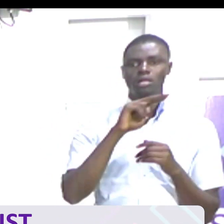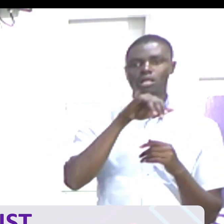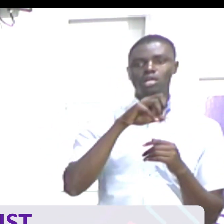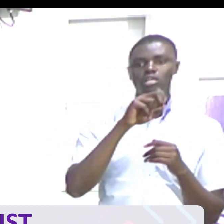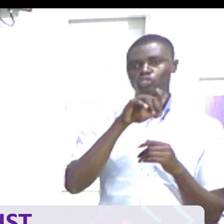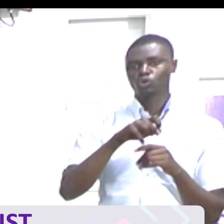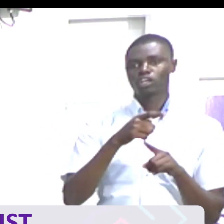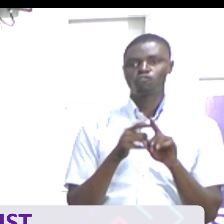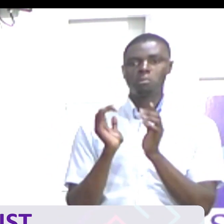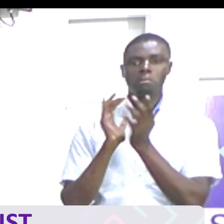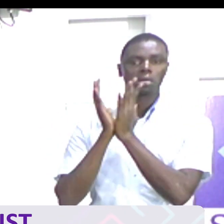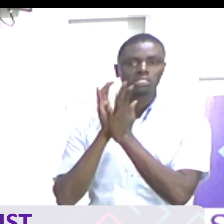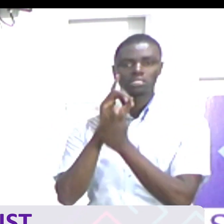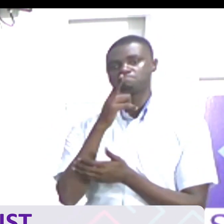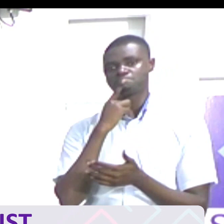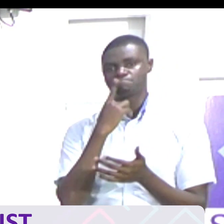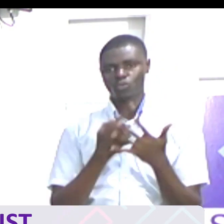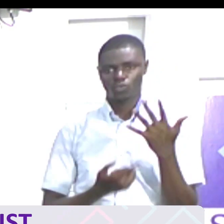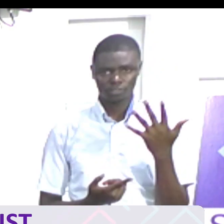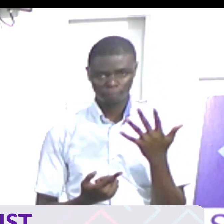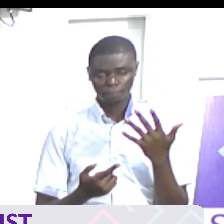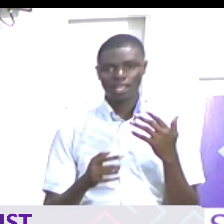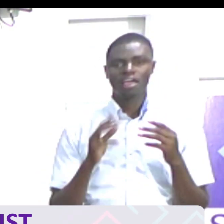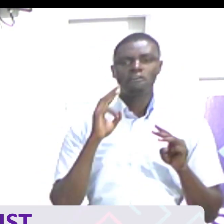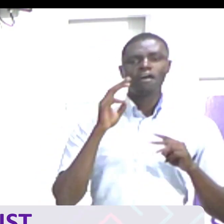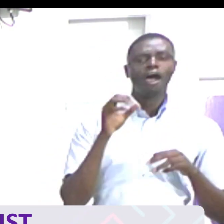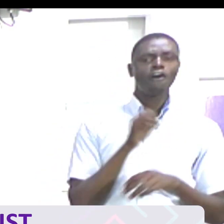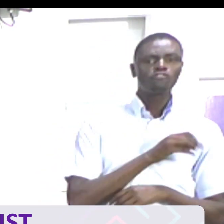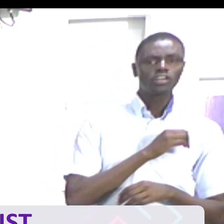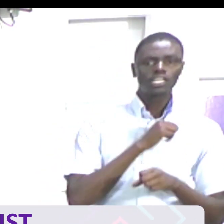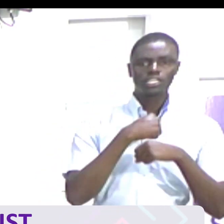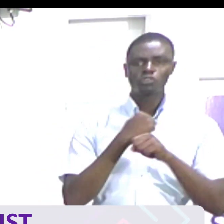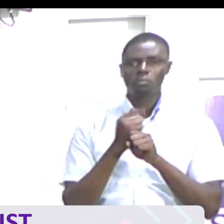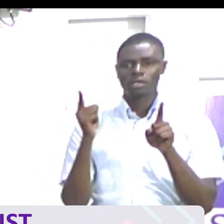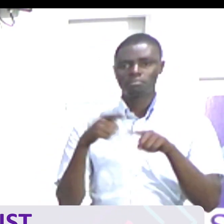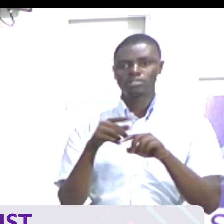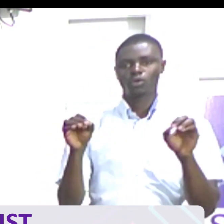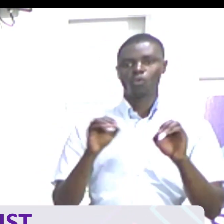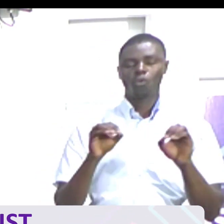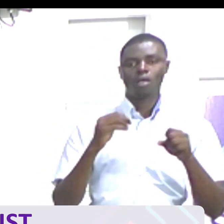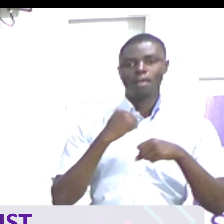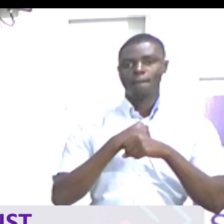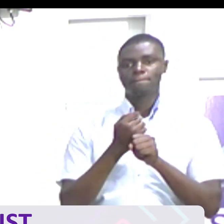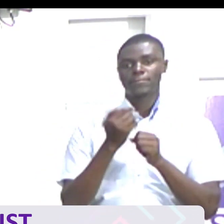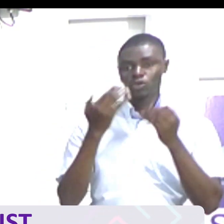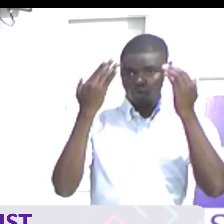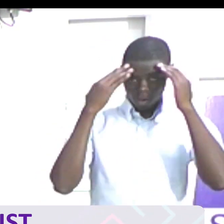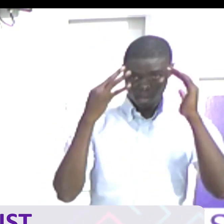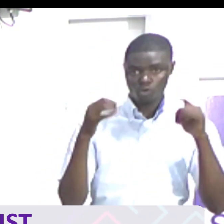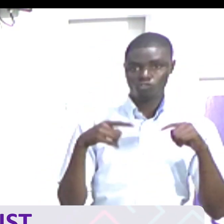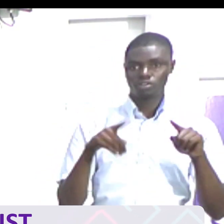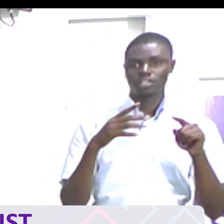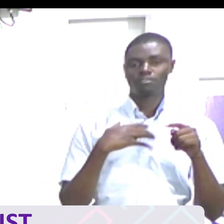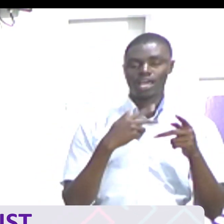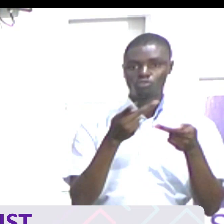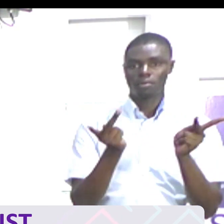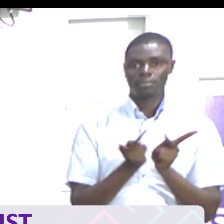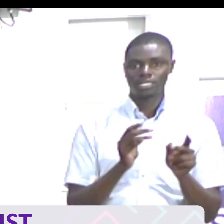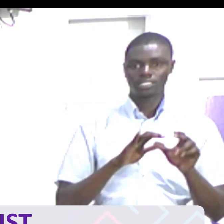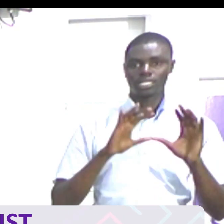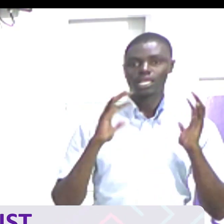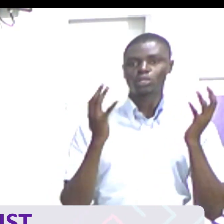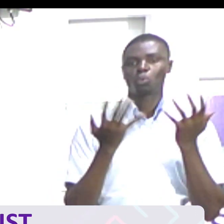of Kasarani. Big shout out to you Njoki, anasema niaje, don't be afraid to make mistakes. They make you aware of yourself and your place in the